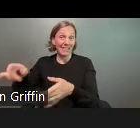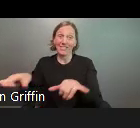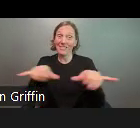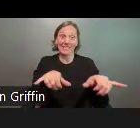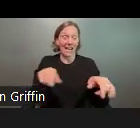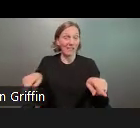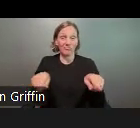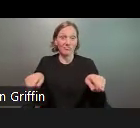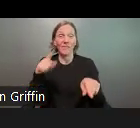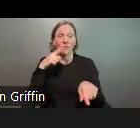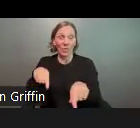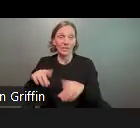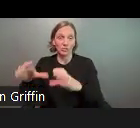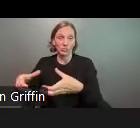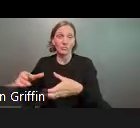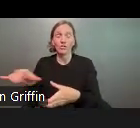slide.